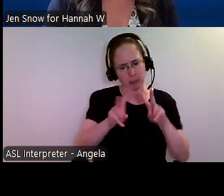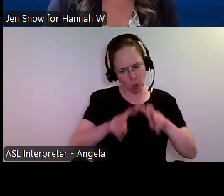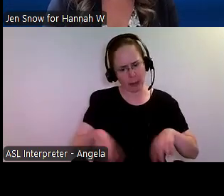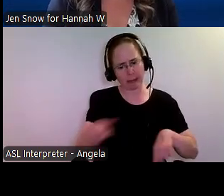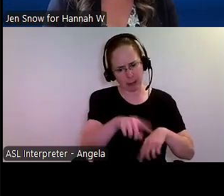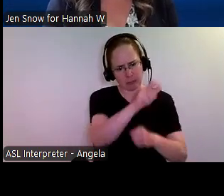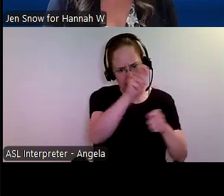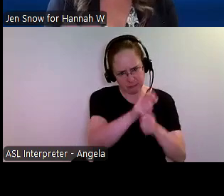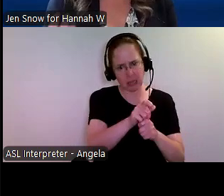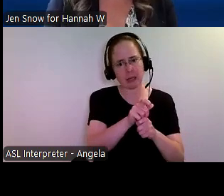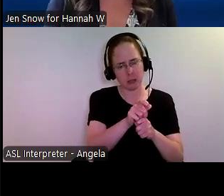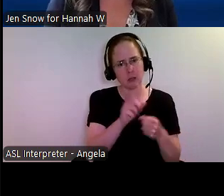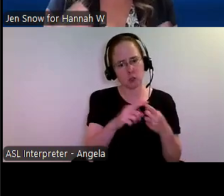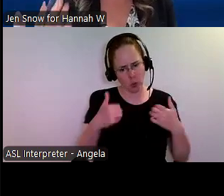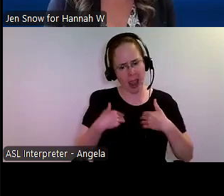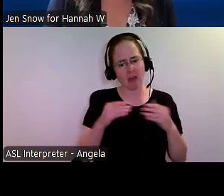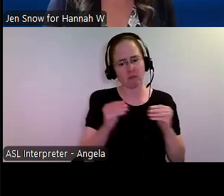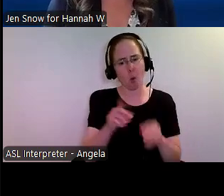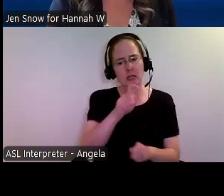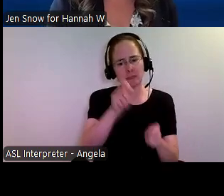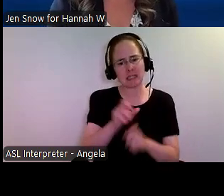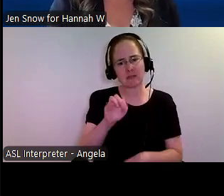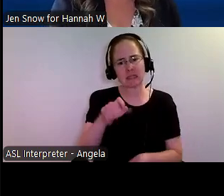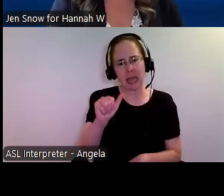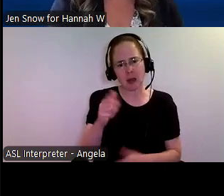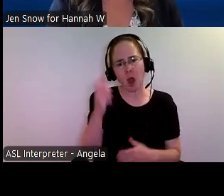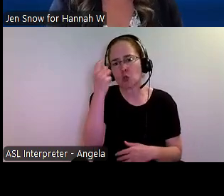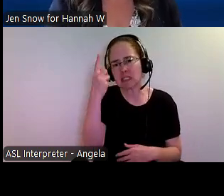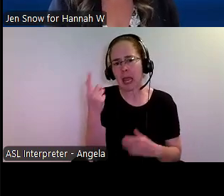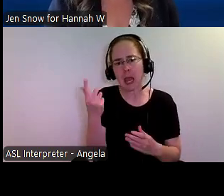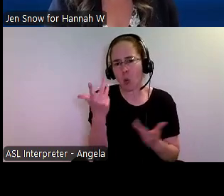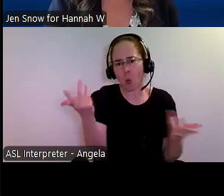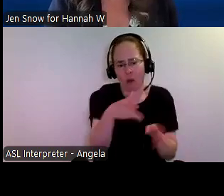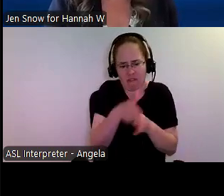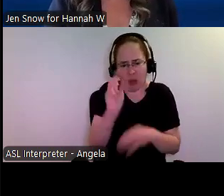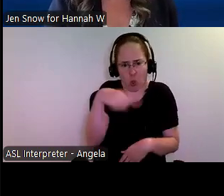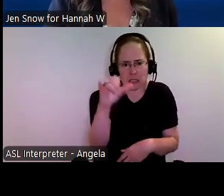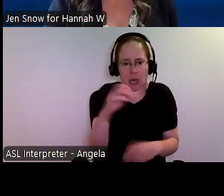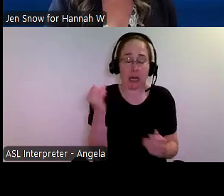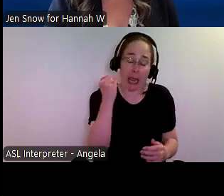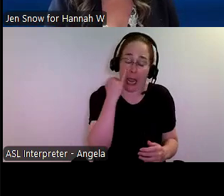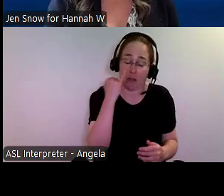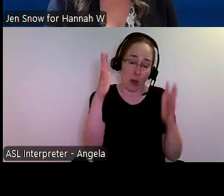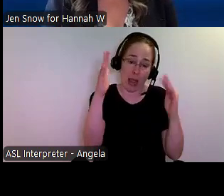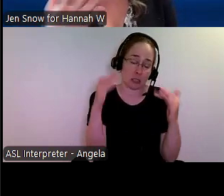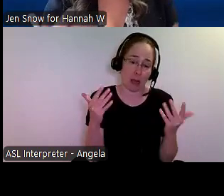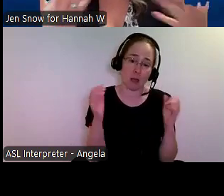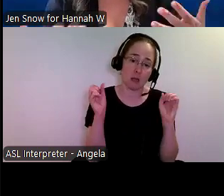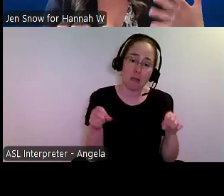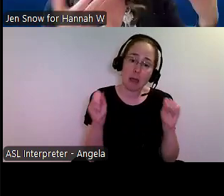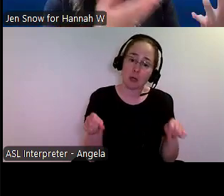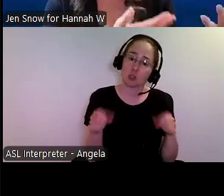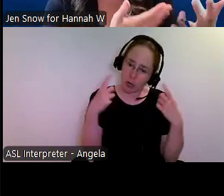them specifically so that we can have data and understand what the landscape is if we're ever expecting to be able